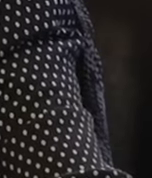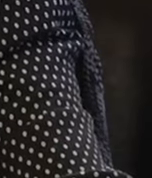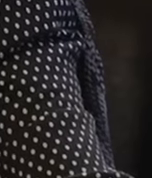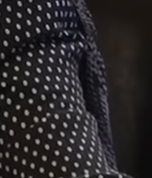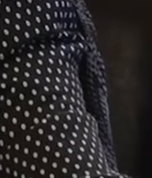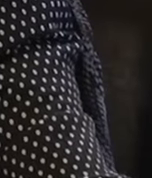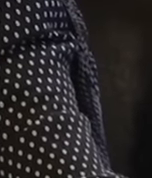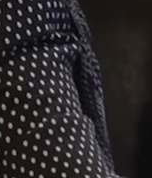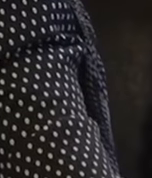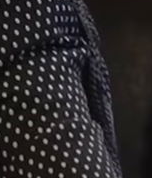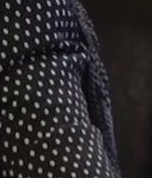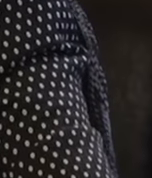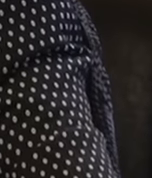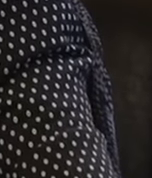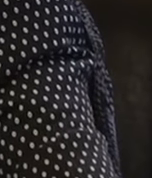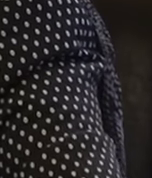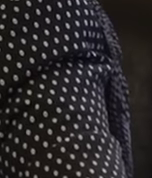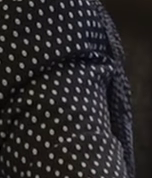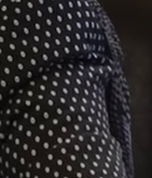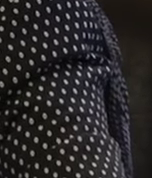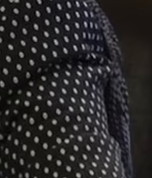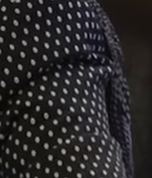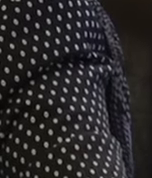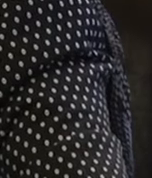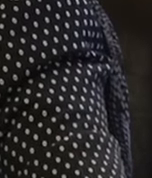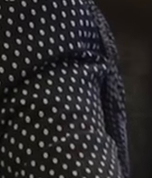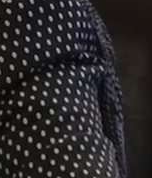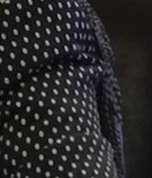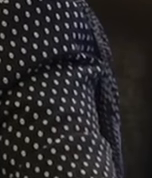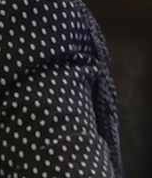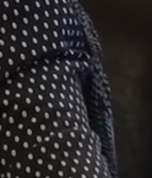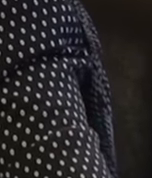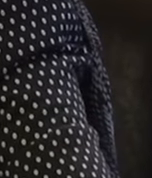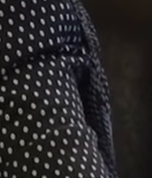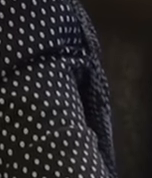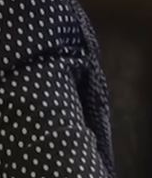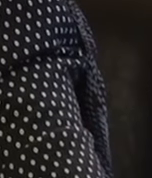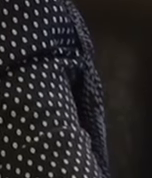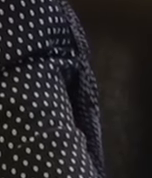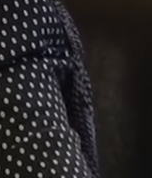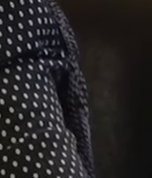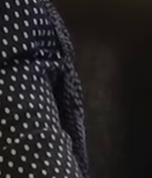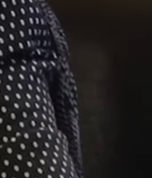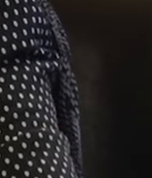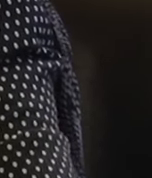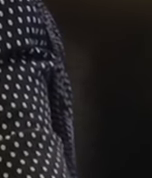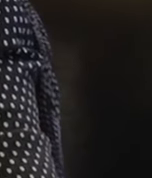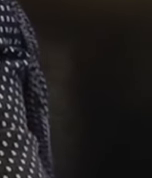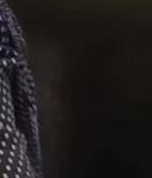The hearing was requested by the Coordinator of Human Rights in Paraguay. And we